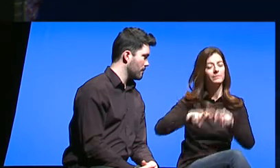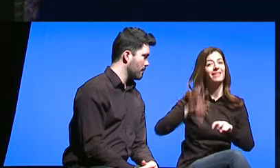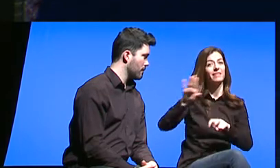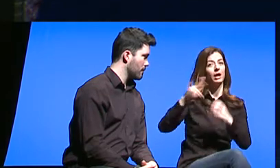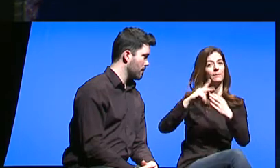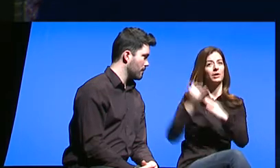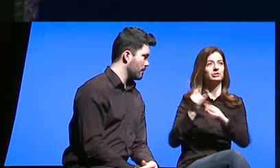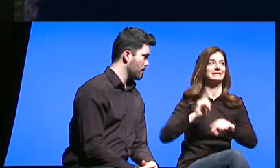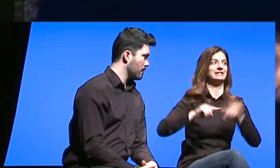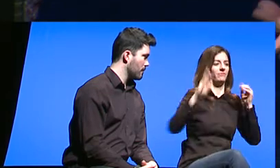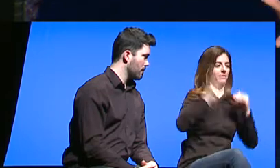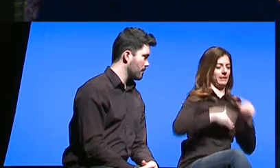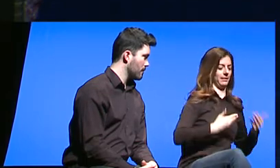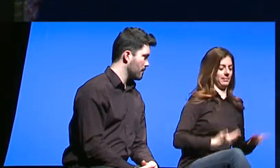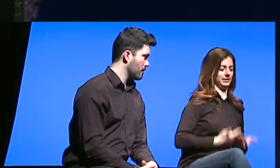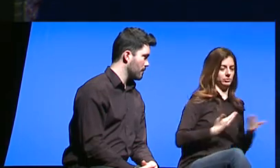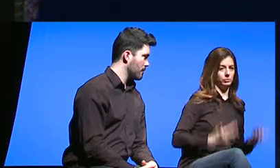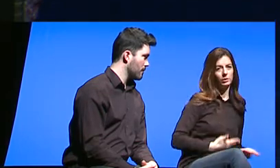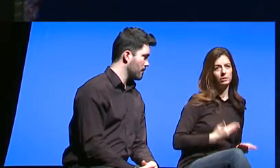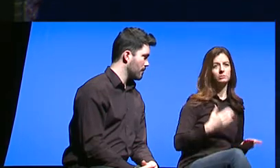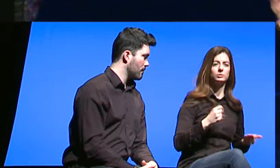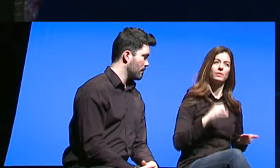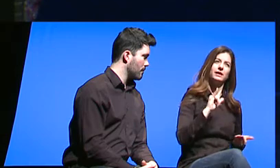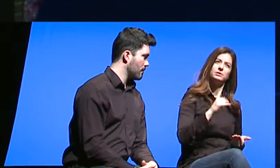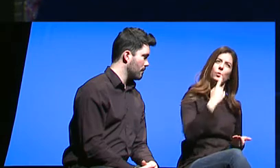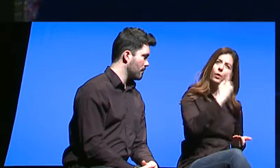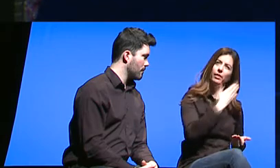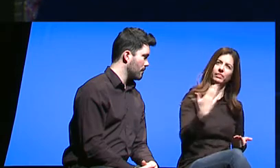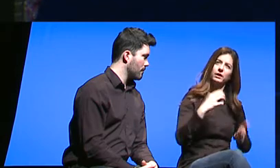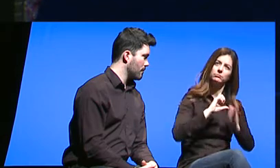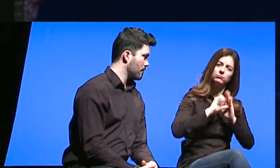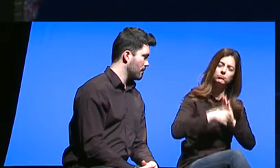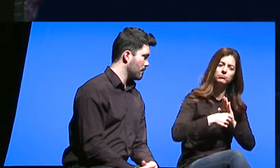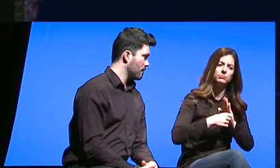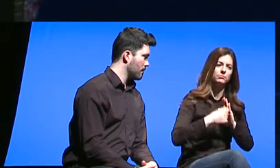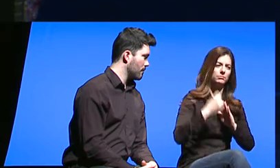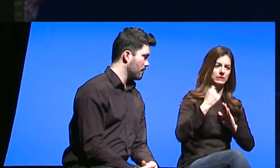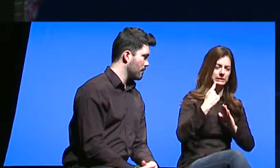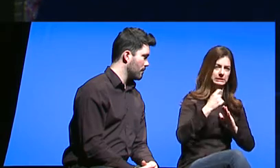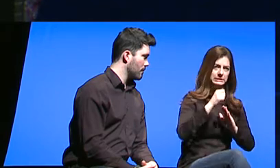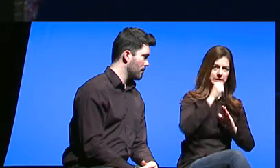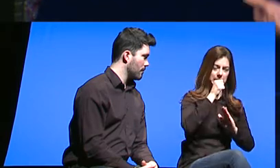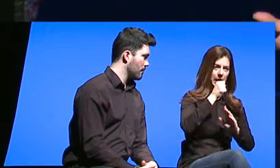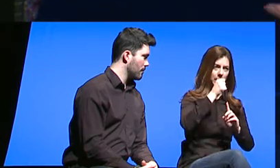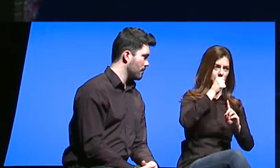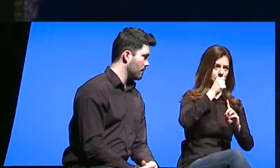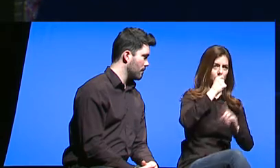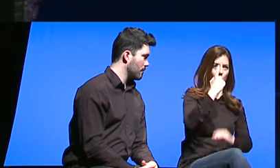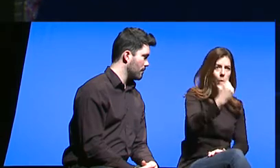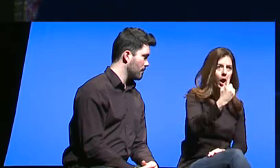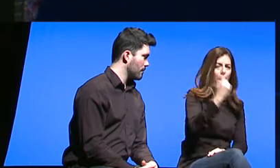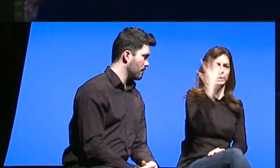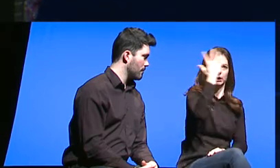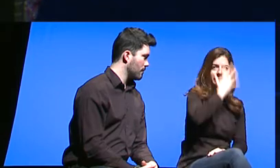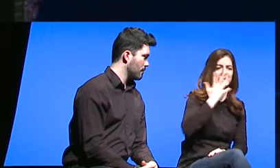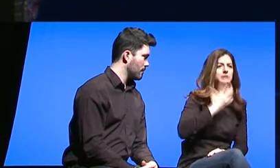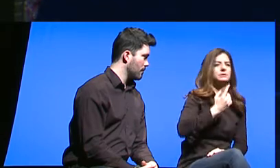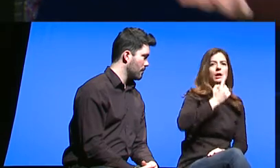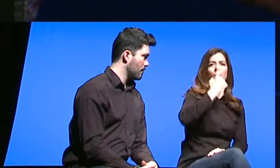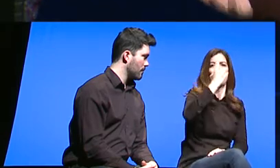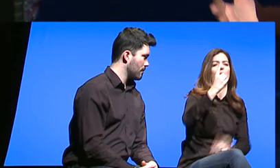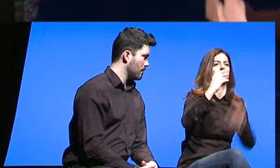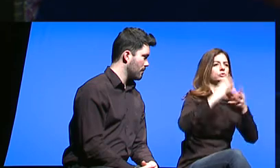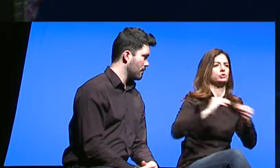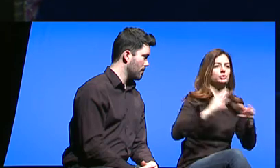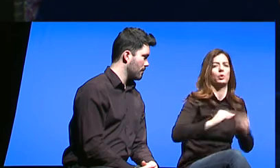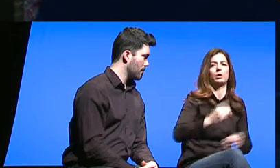this one. And I think that's one of the things that we're trying to show is that, you know, there is no one Muslim identity, there is no one Muslim community, even, as